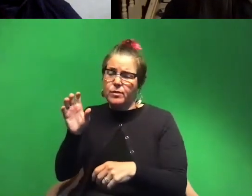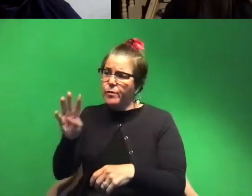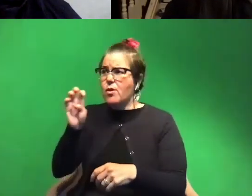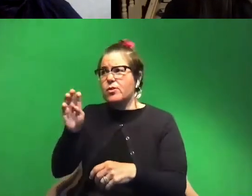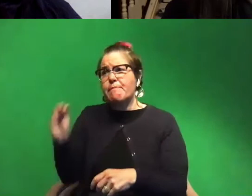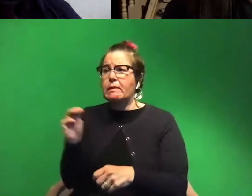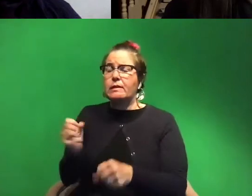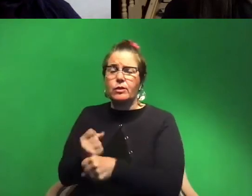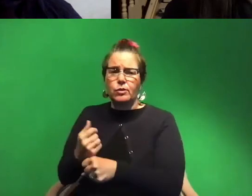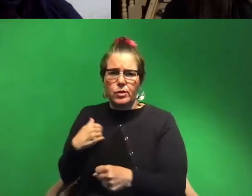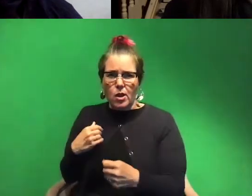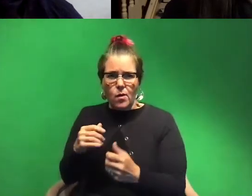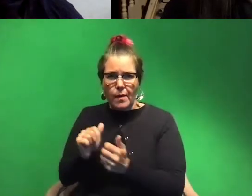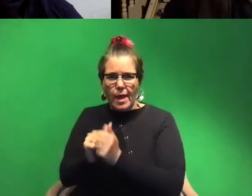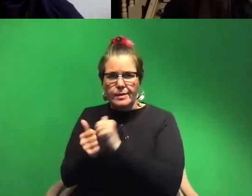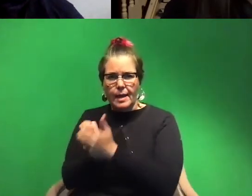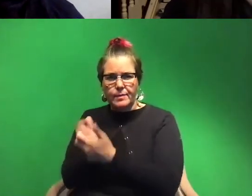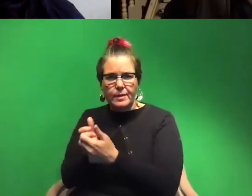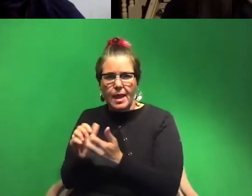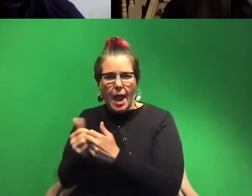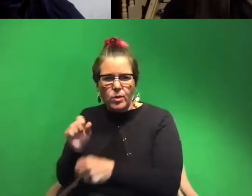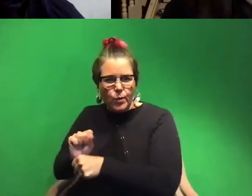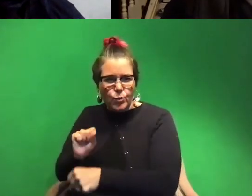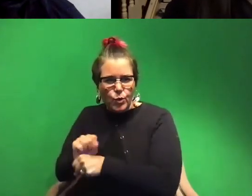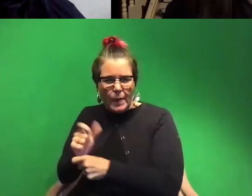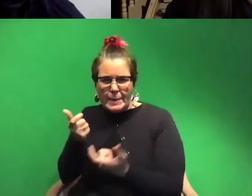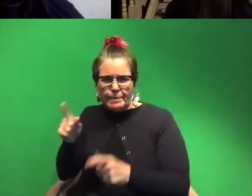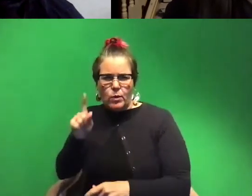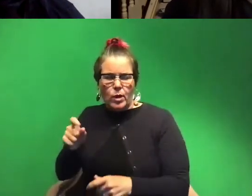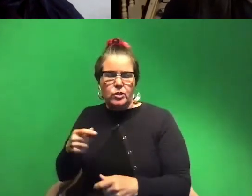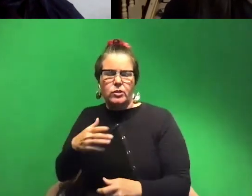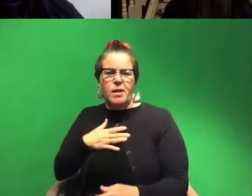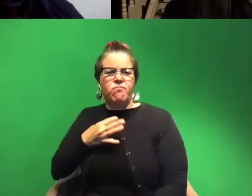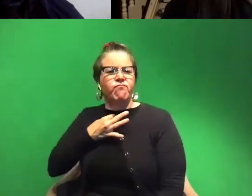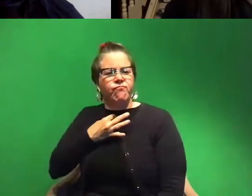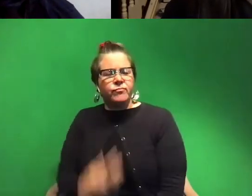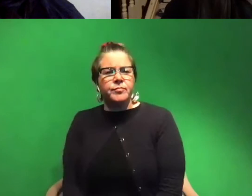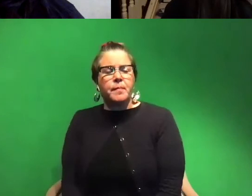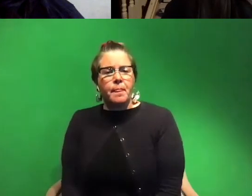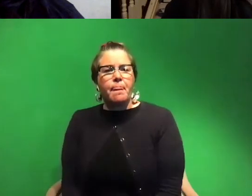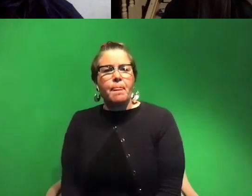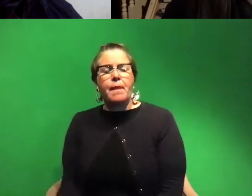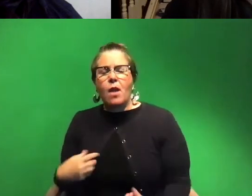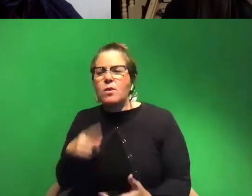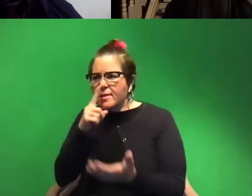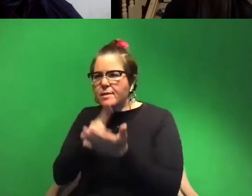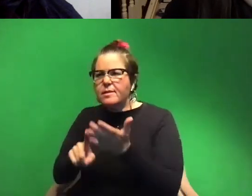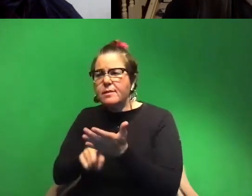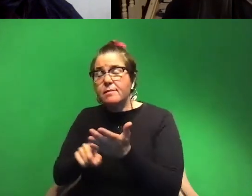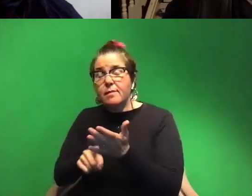million years ago adapt to do, and how does it work? So that's one of the biggest questions I have that I want to look into, and I think is really